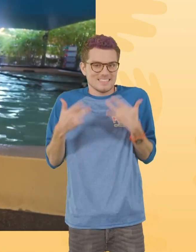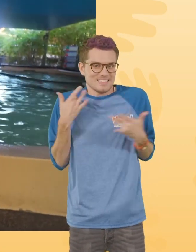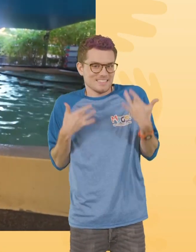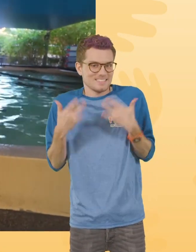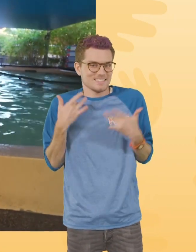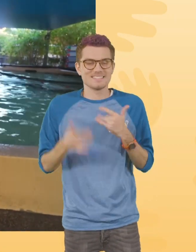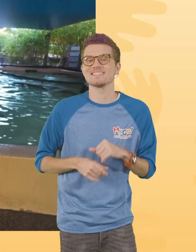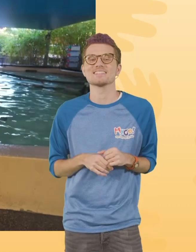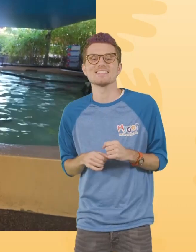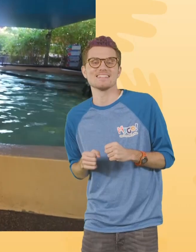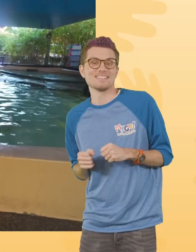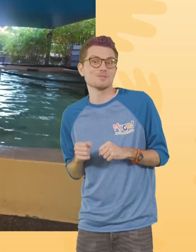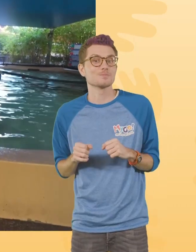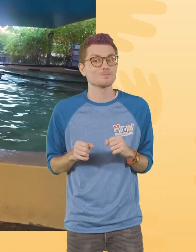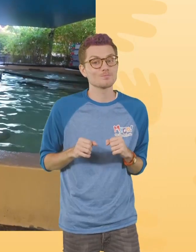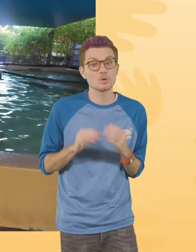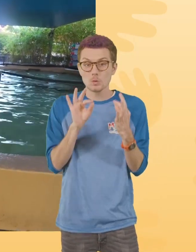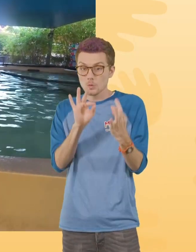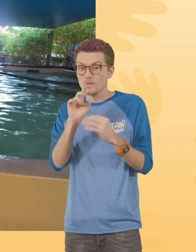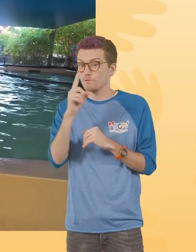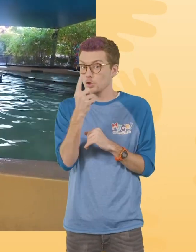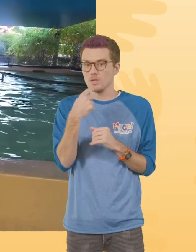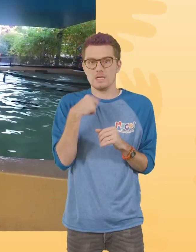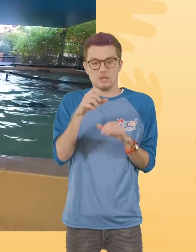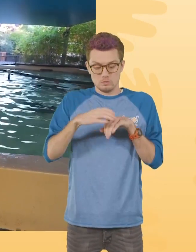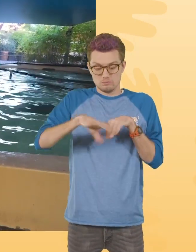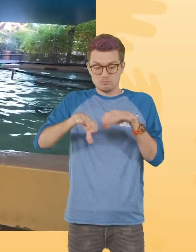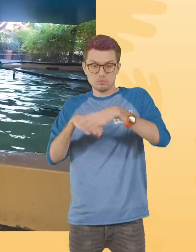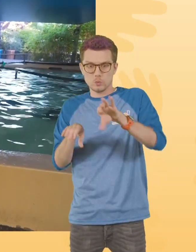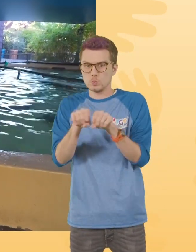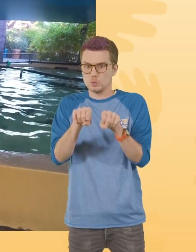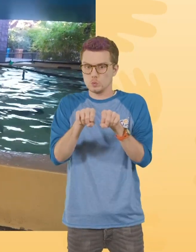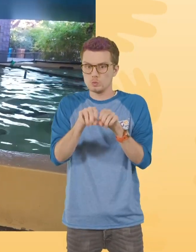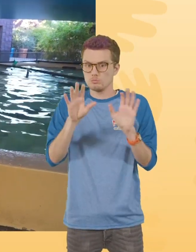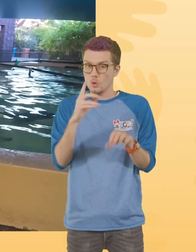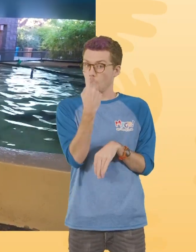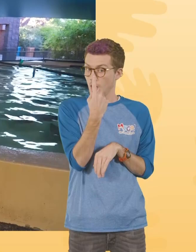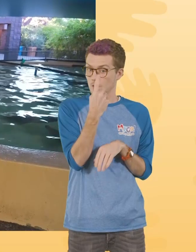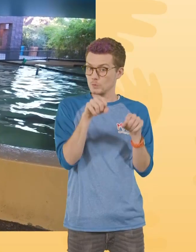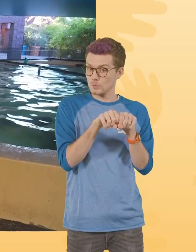I'm so excited. Okay, first, I need to take off my shoes. One shoe.